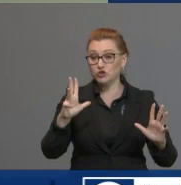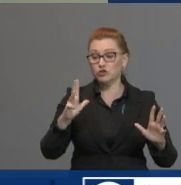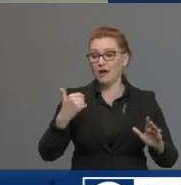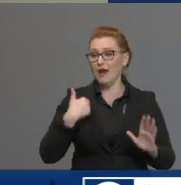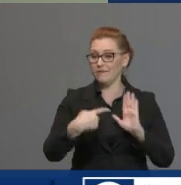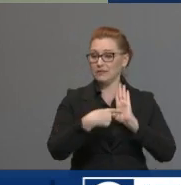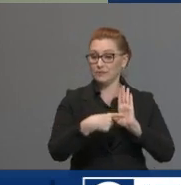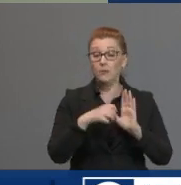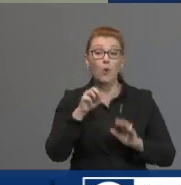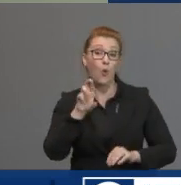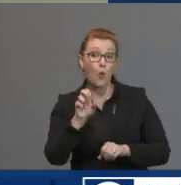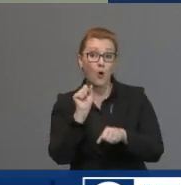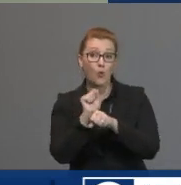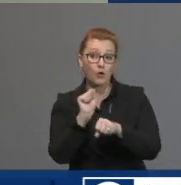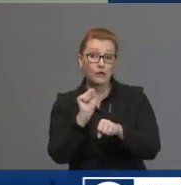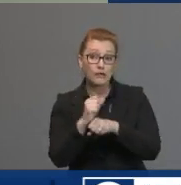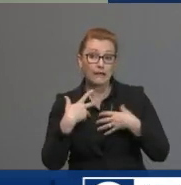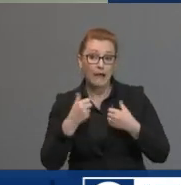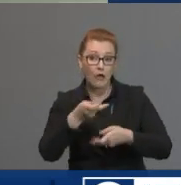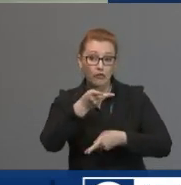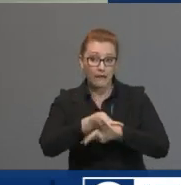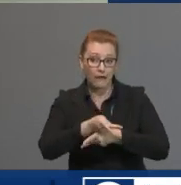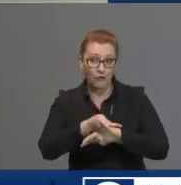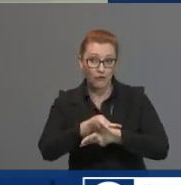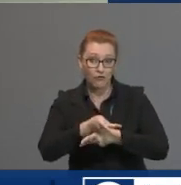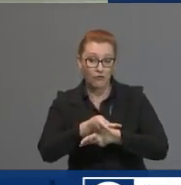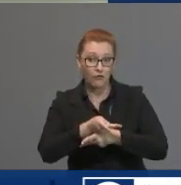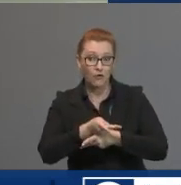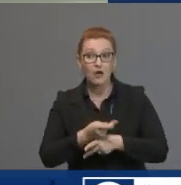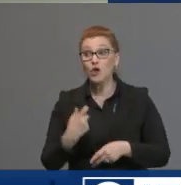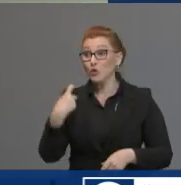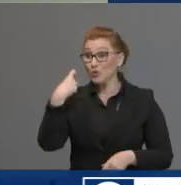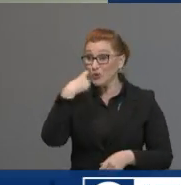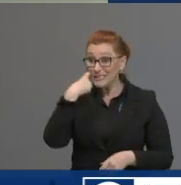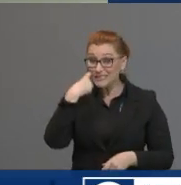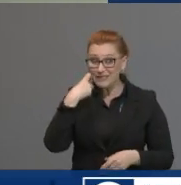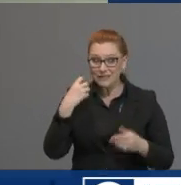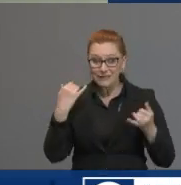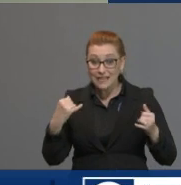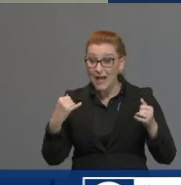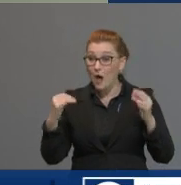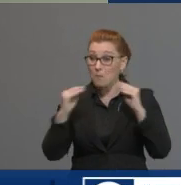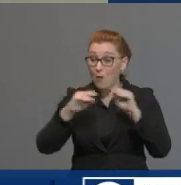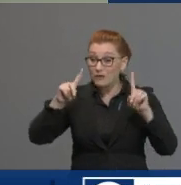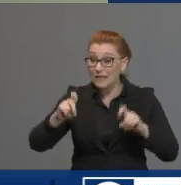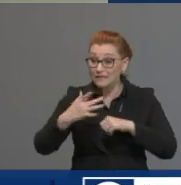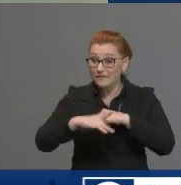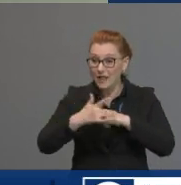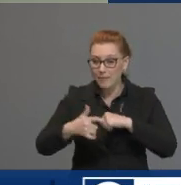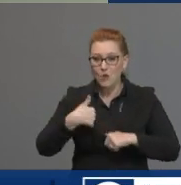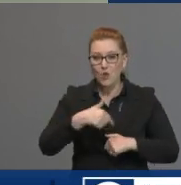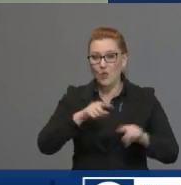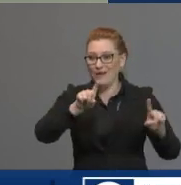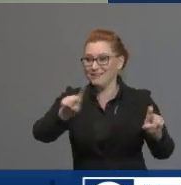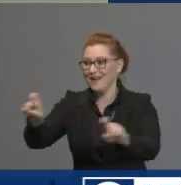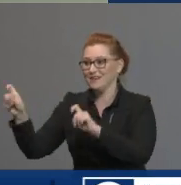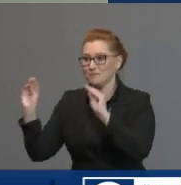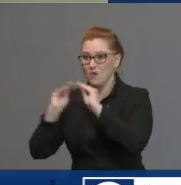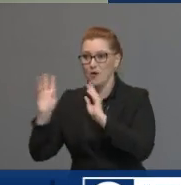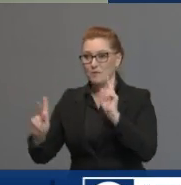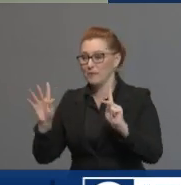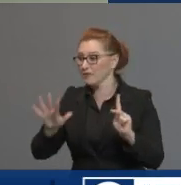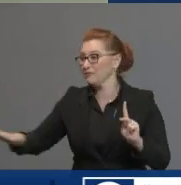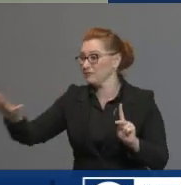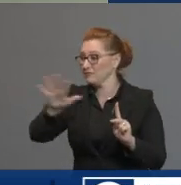symptomatic or working in the healthcare industry. And only recently, with the testing surge, was it expanded. And it